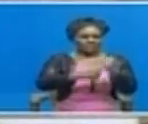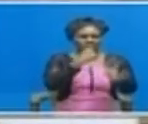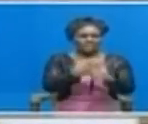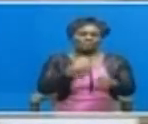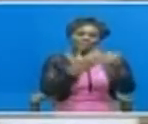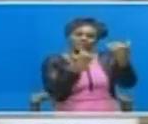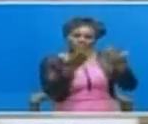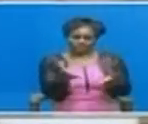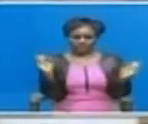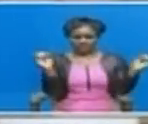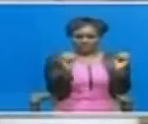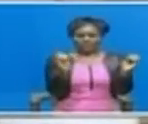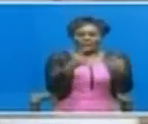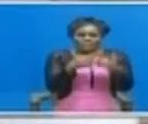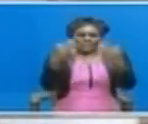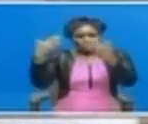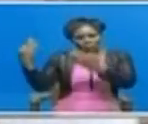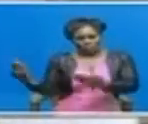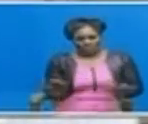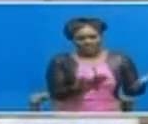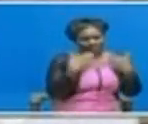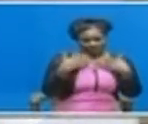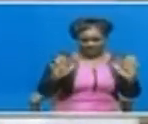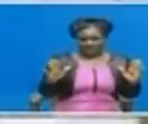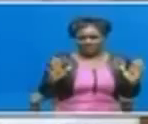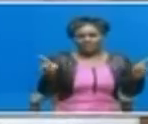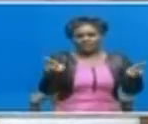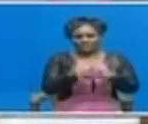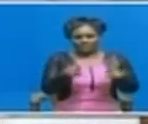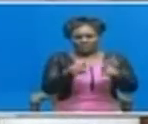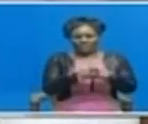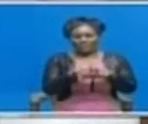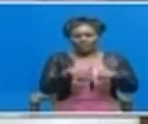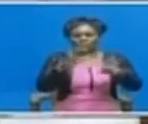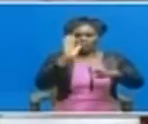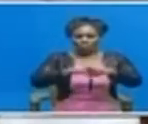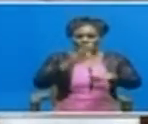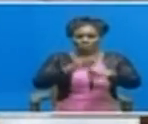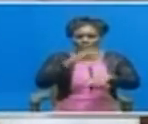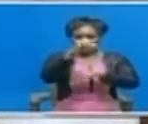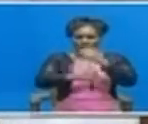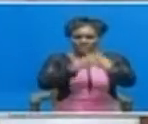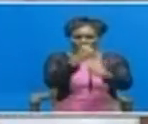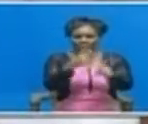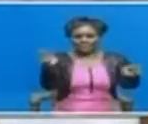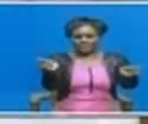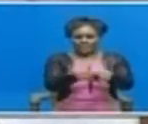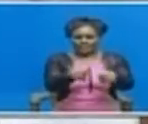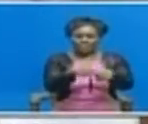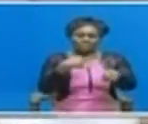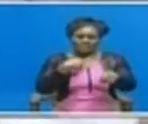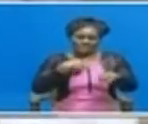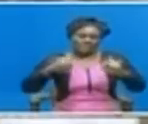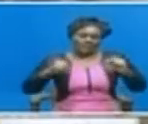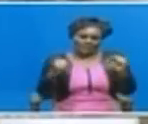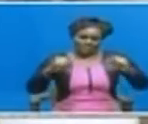award. It means the world to me. It's been a fantastic year, 2014. And I'm glad